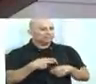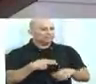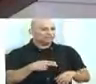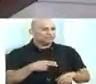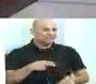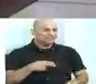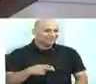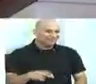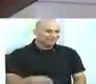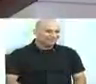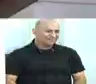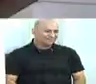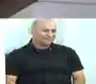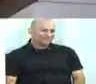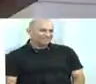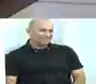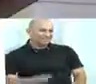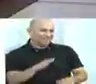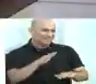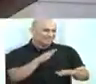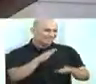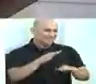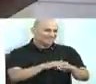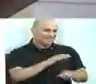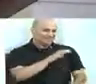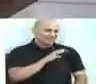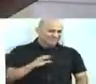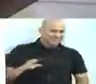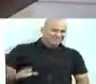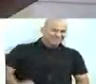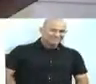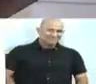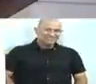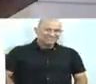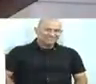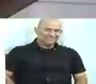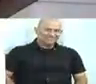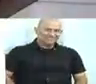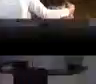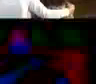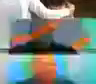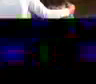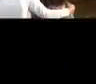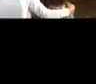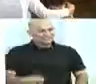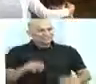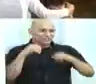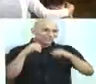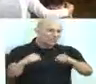Christ, on Christ, on Christ, the solid